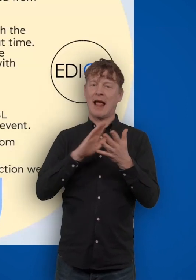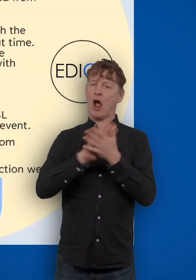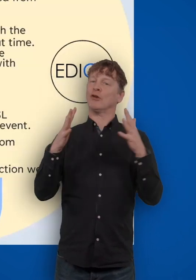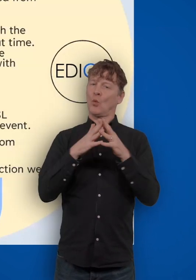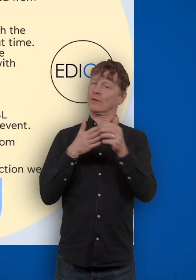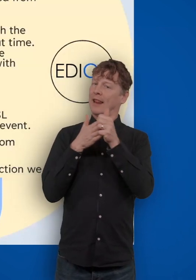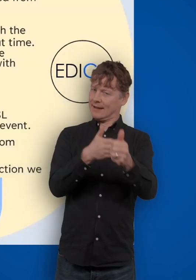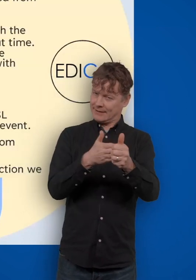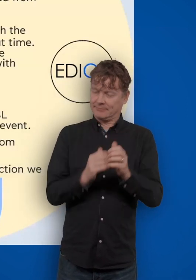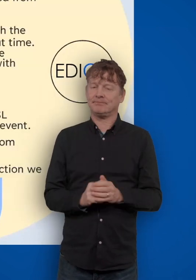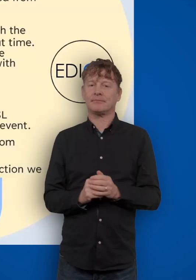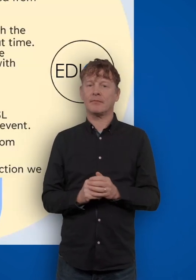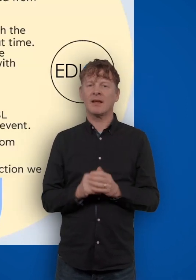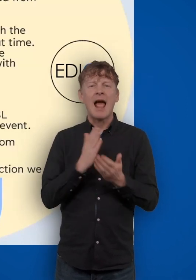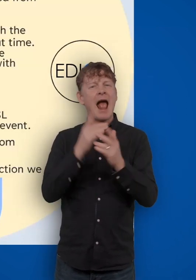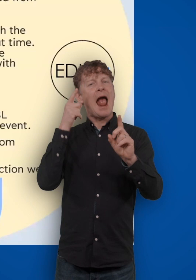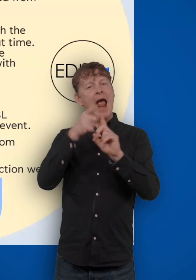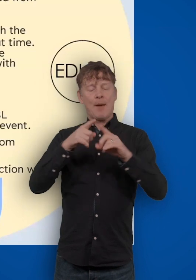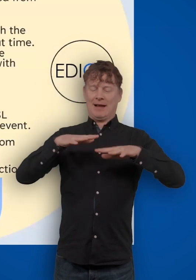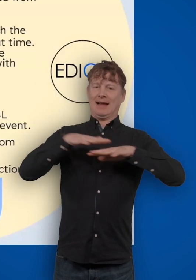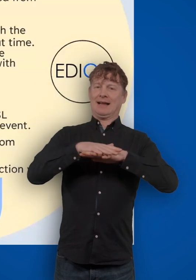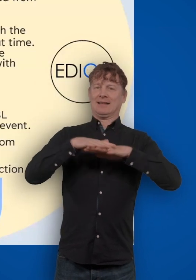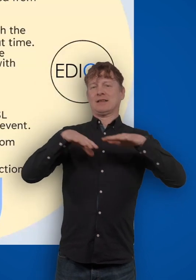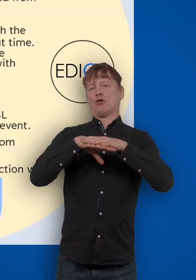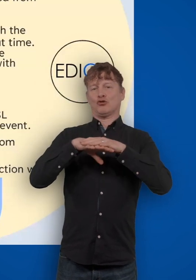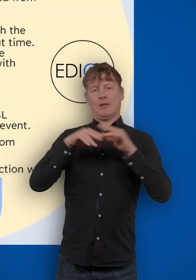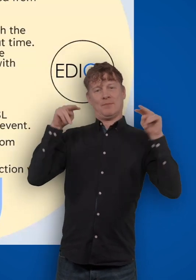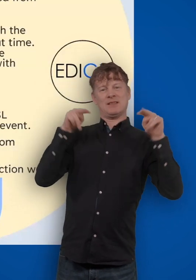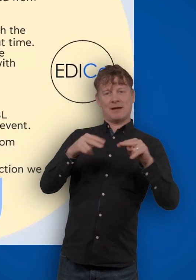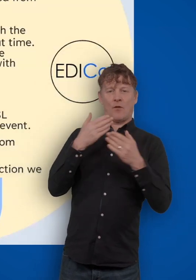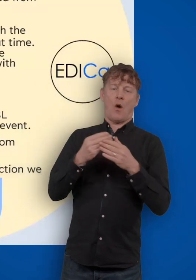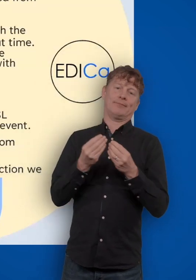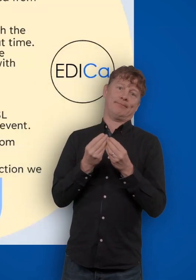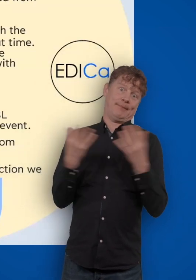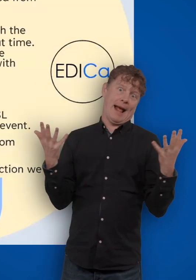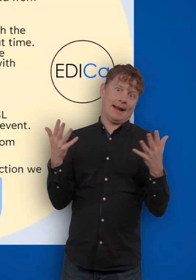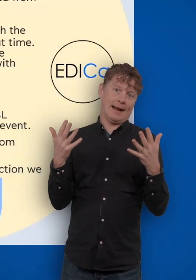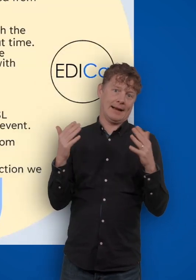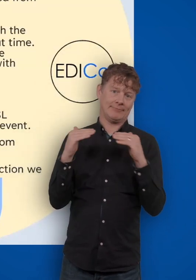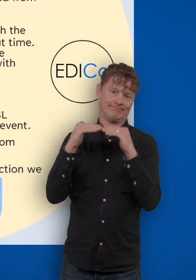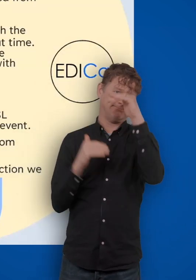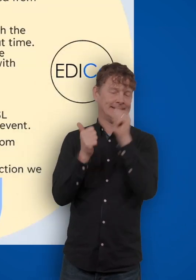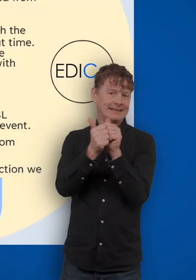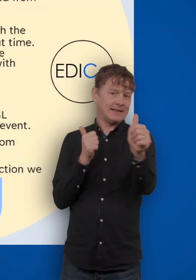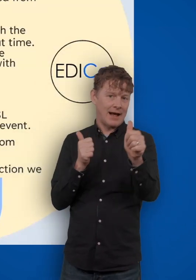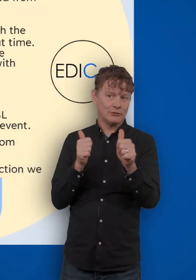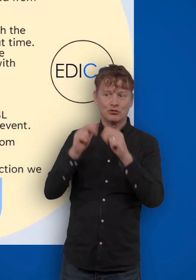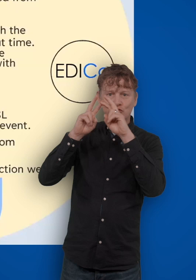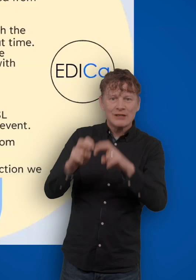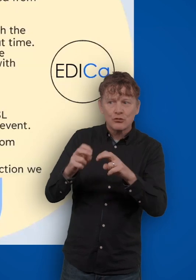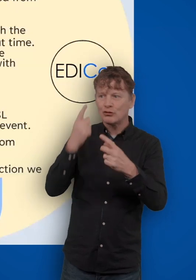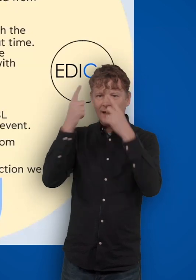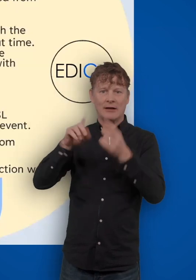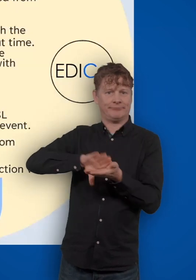Watt University and aims to bring an intersectional perspective to the multiple disadvantages which can face marginalized researchers and